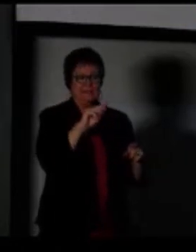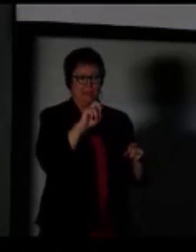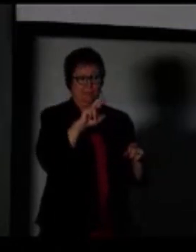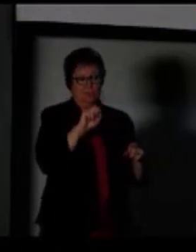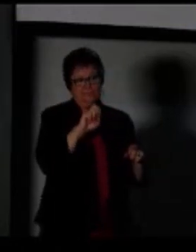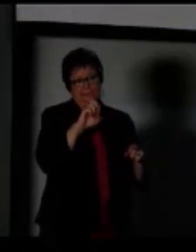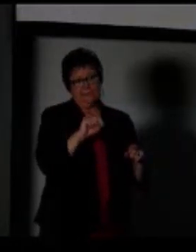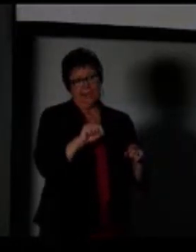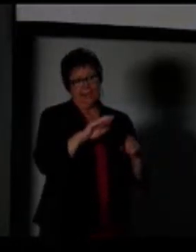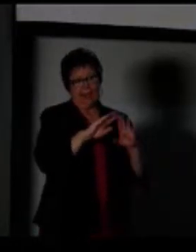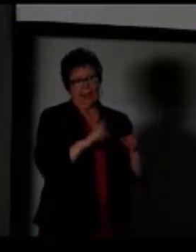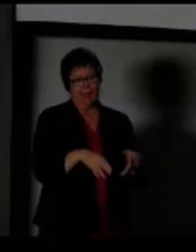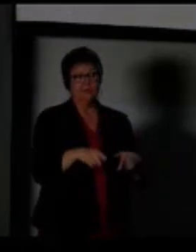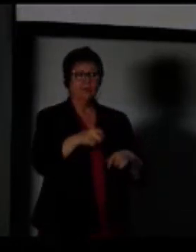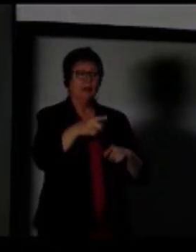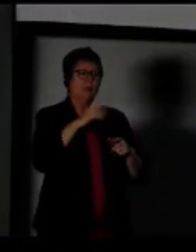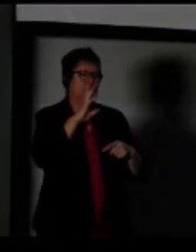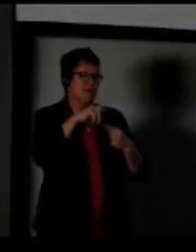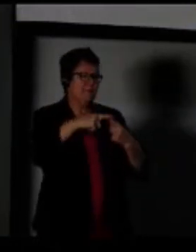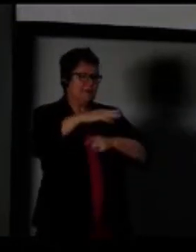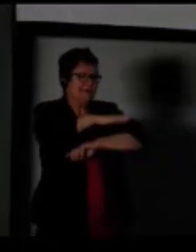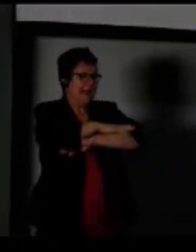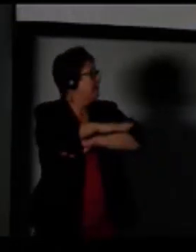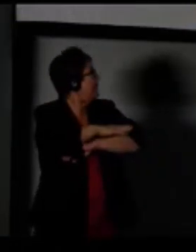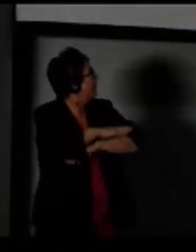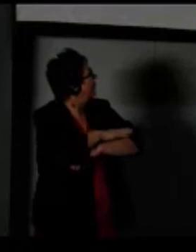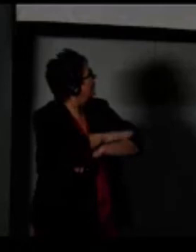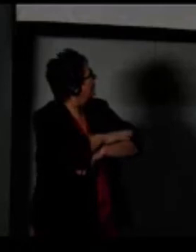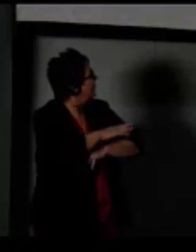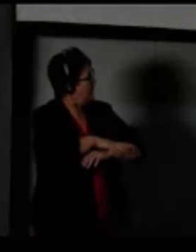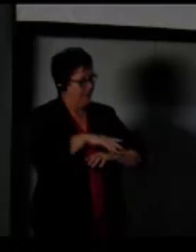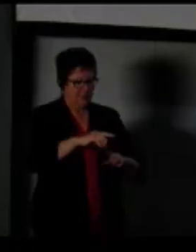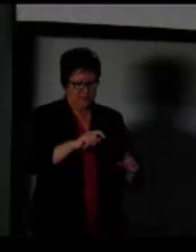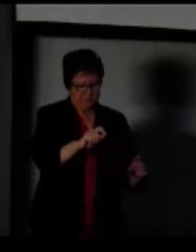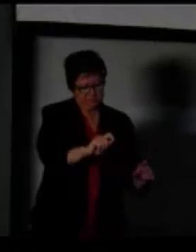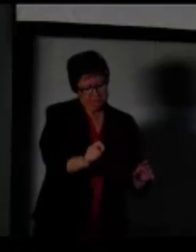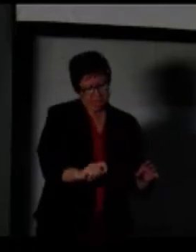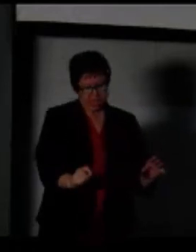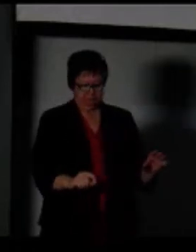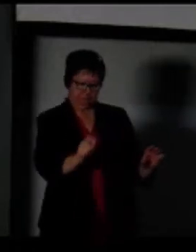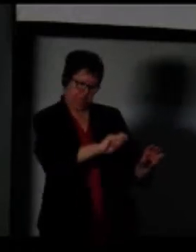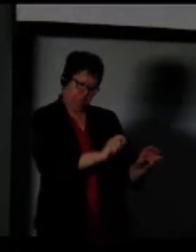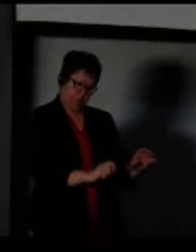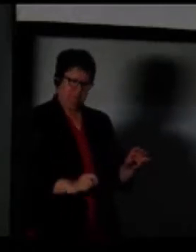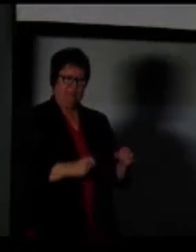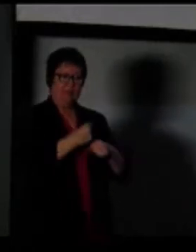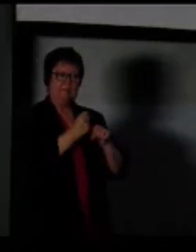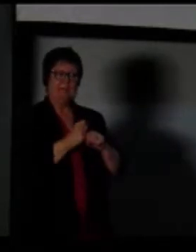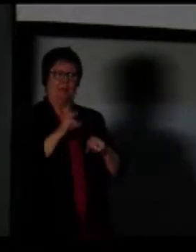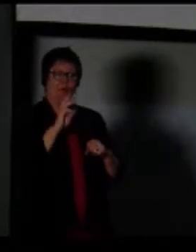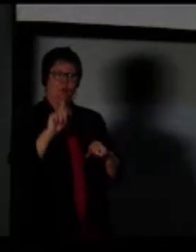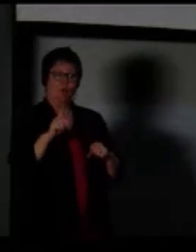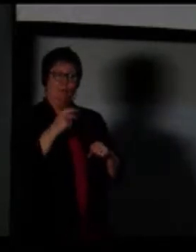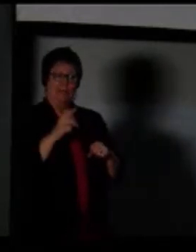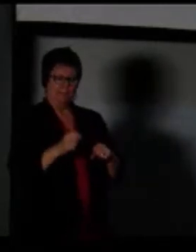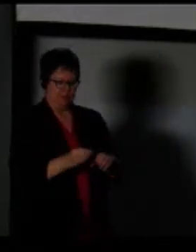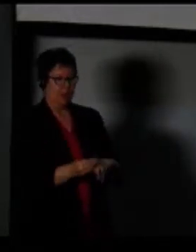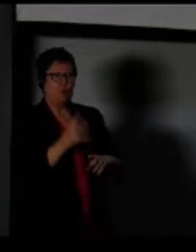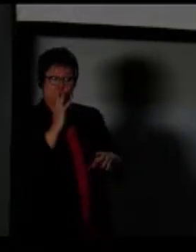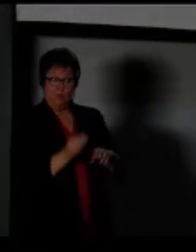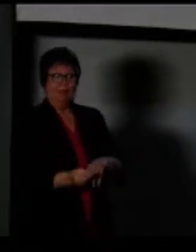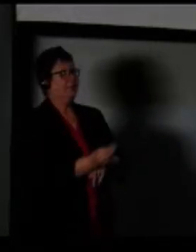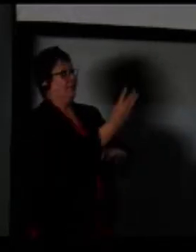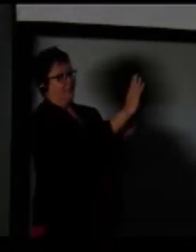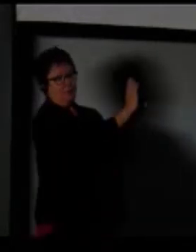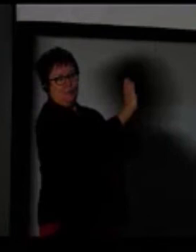that digital table I was referring to, where she's actually designing her wallpaper on the digital table, and then it's projected live on the wall.